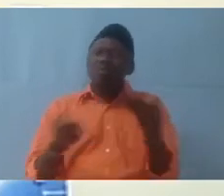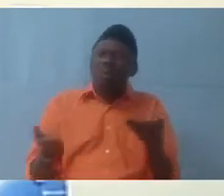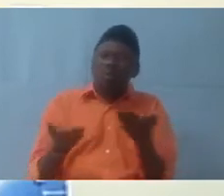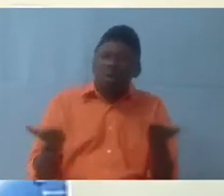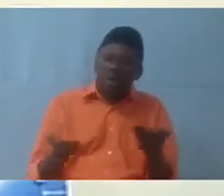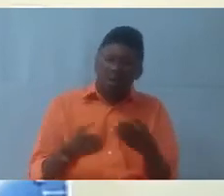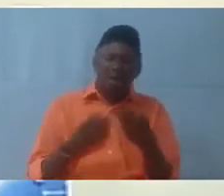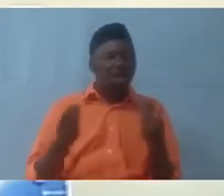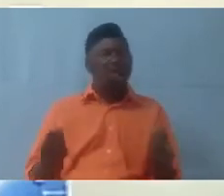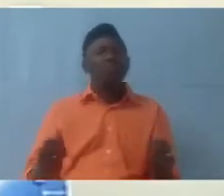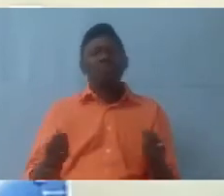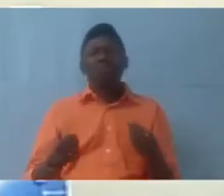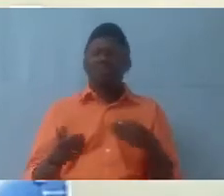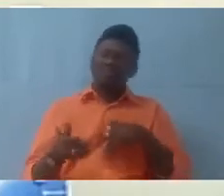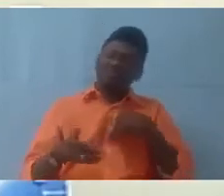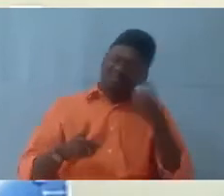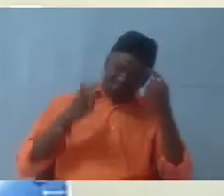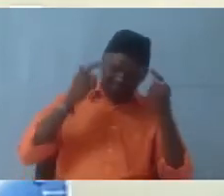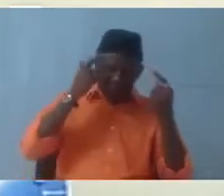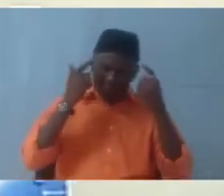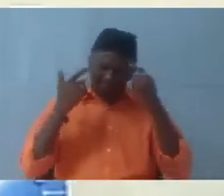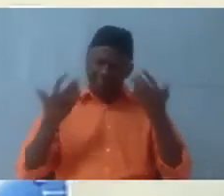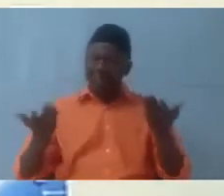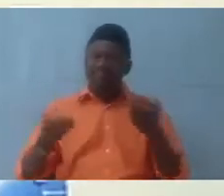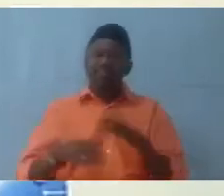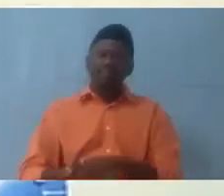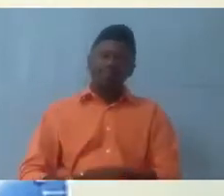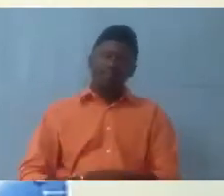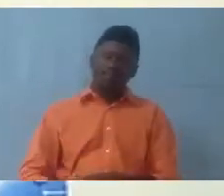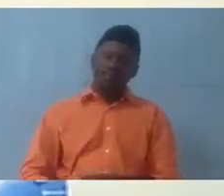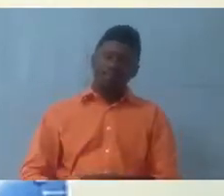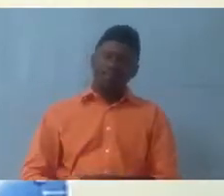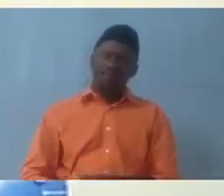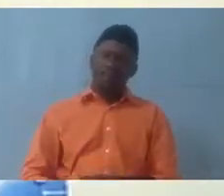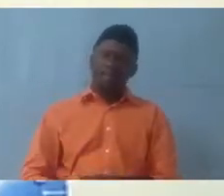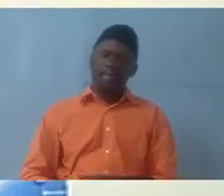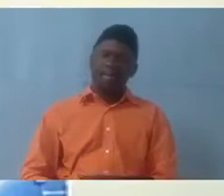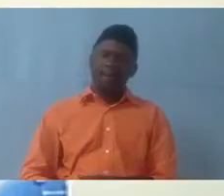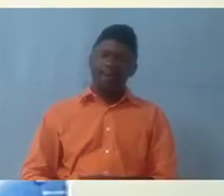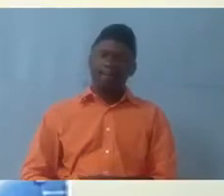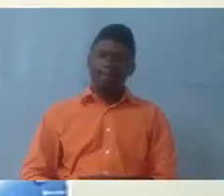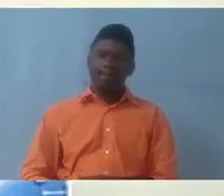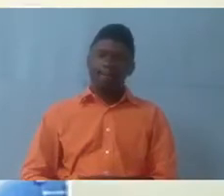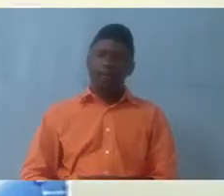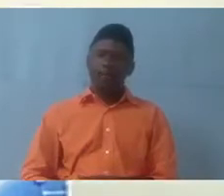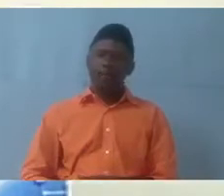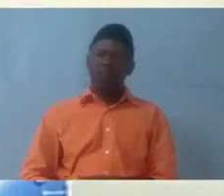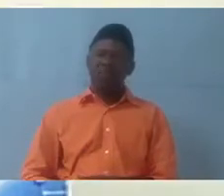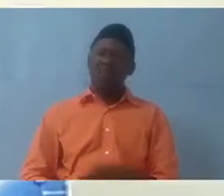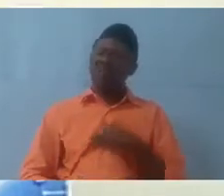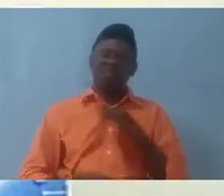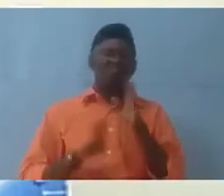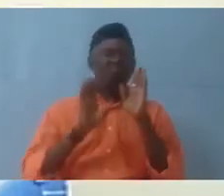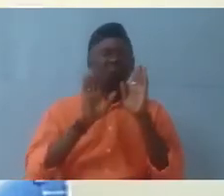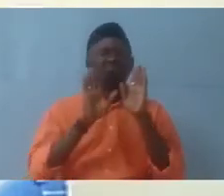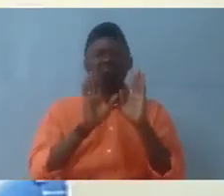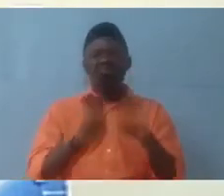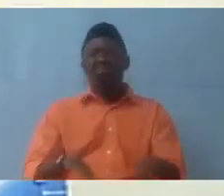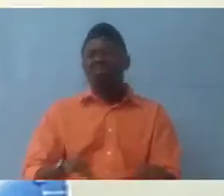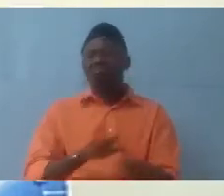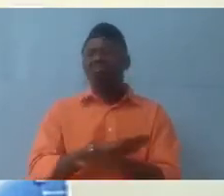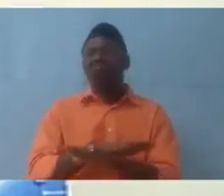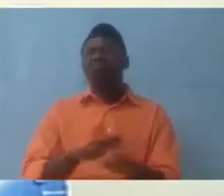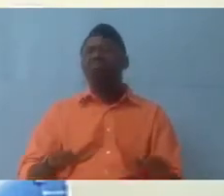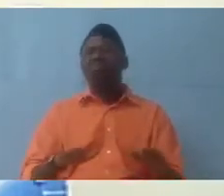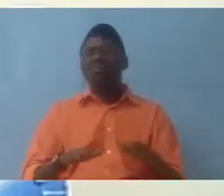jéma sé dal di nga doon am jax jaxlé fan lañ mëna agalé li ñu gëna koyé. So yes, it died a natural death. Ci nonu la mujjé dé